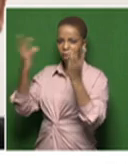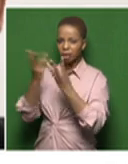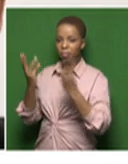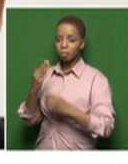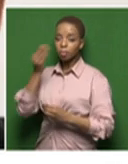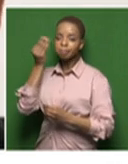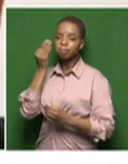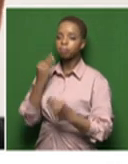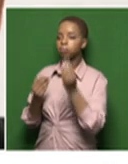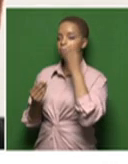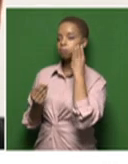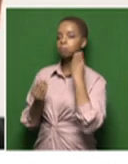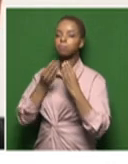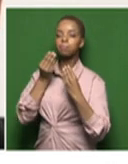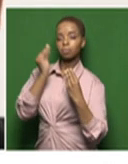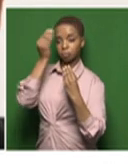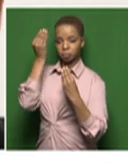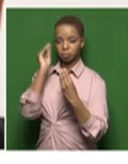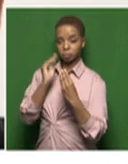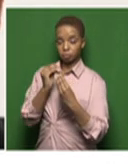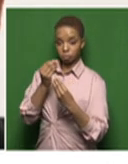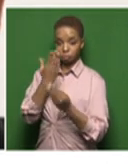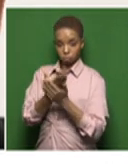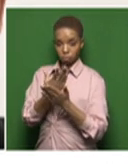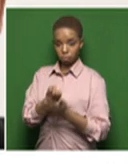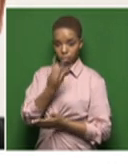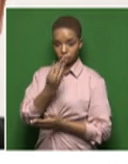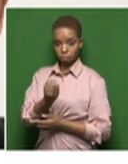And would it recognize me if I'm wearing makeup?